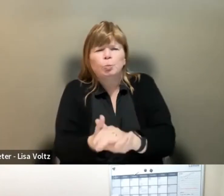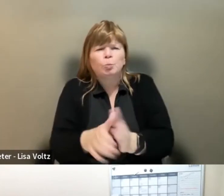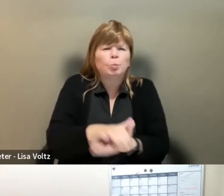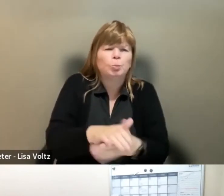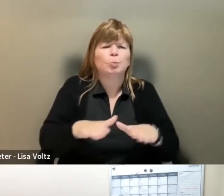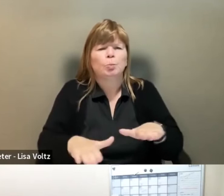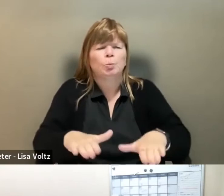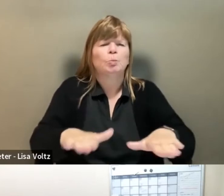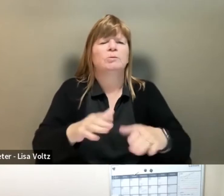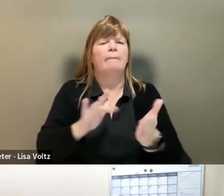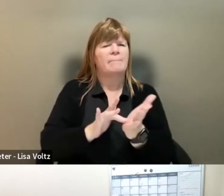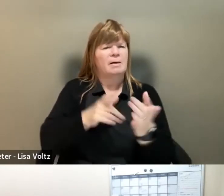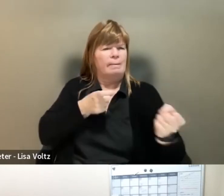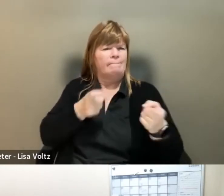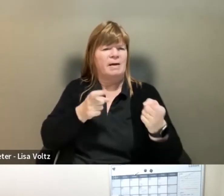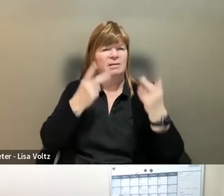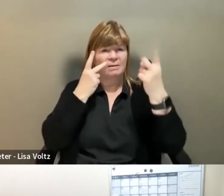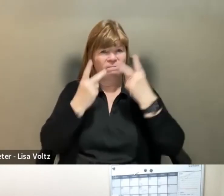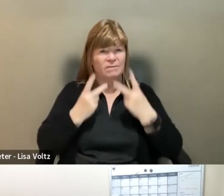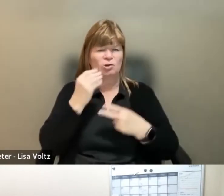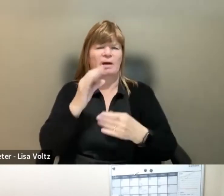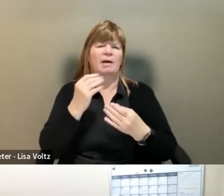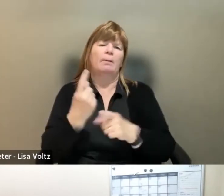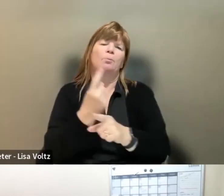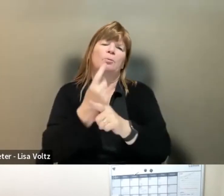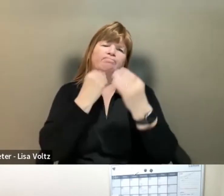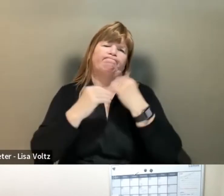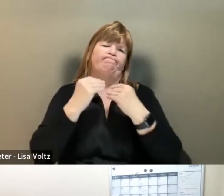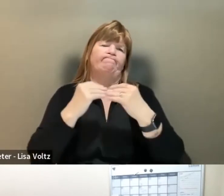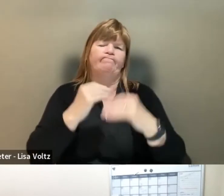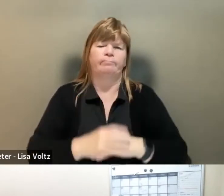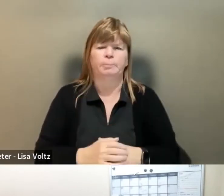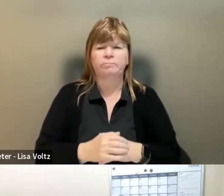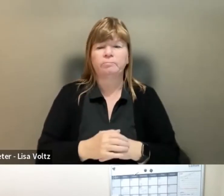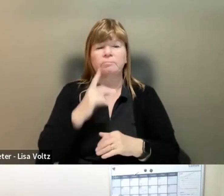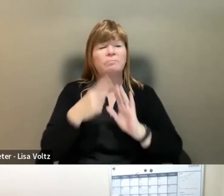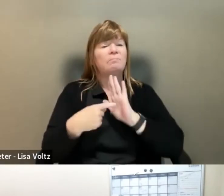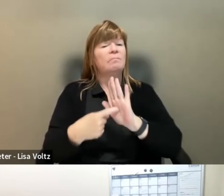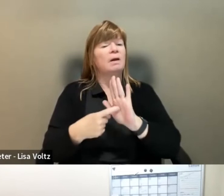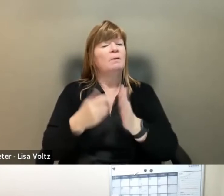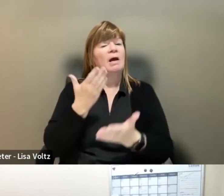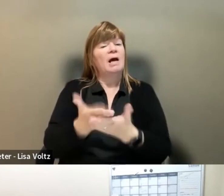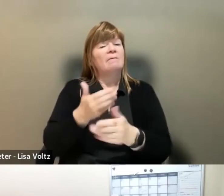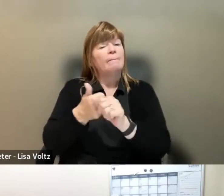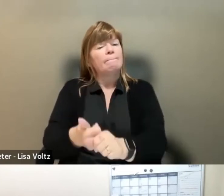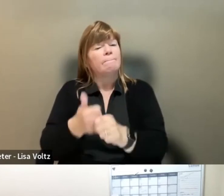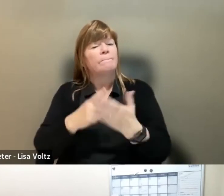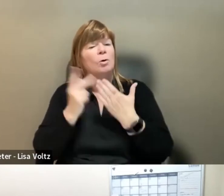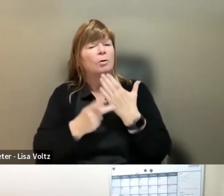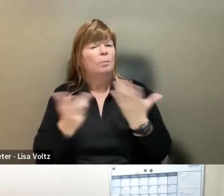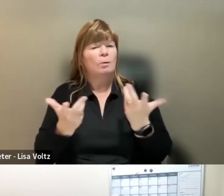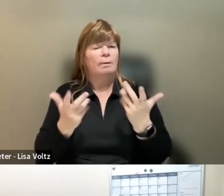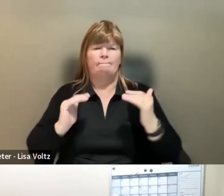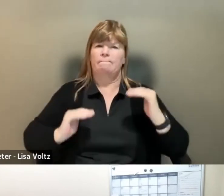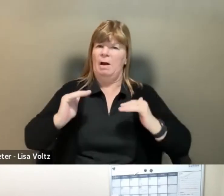management, vision, and nutrition. And some examples of our evidence-based programs are a matter of